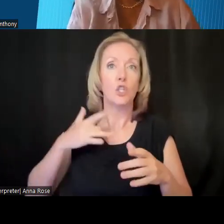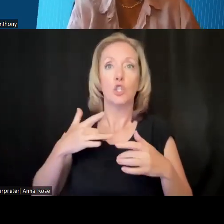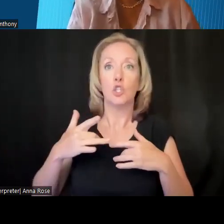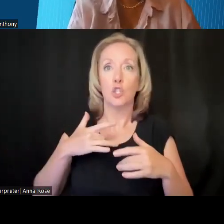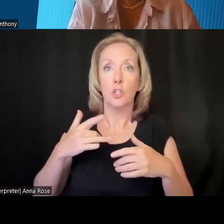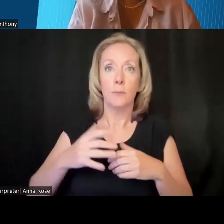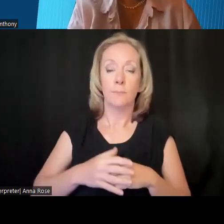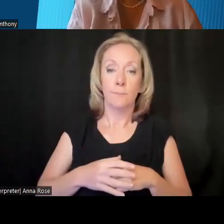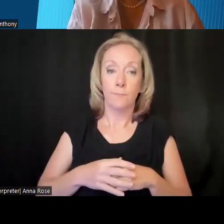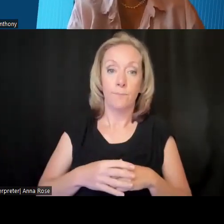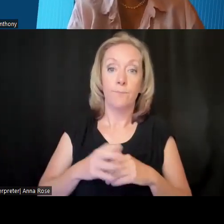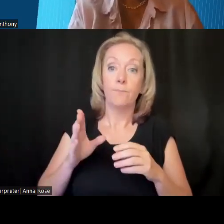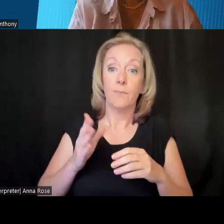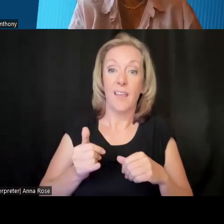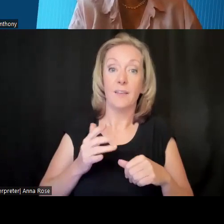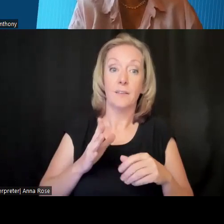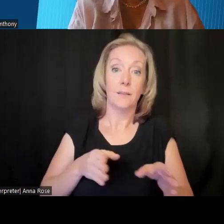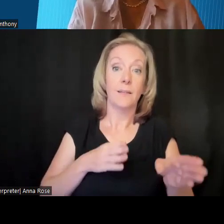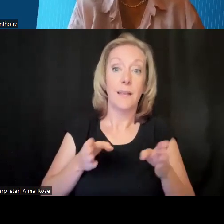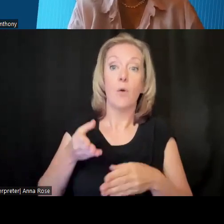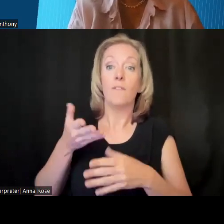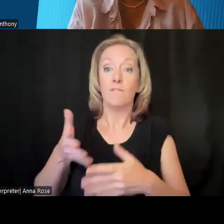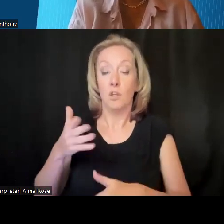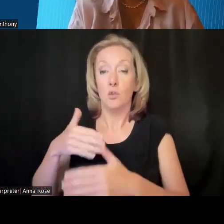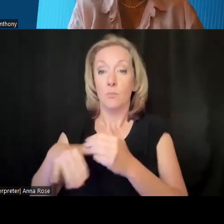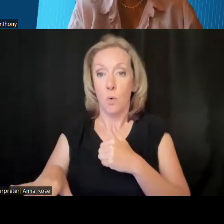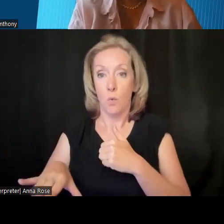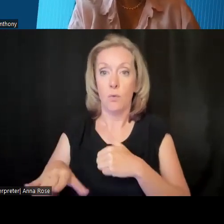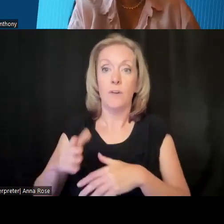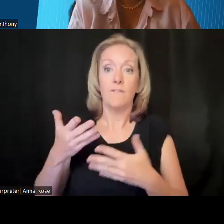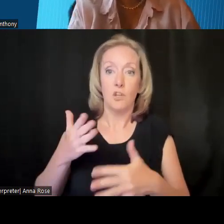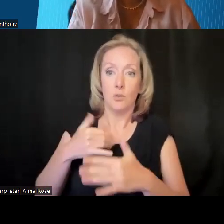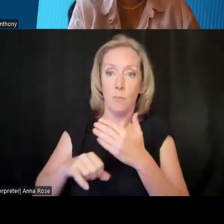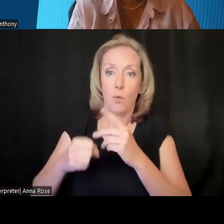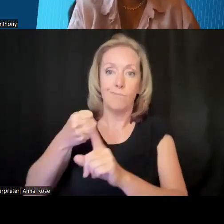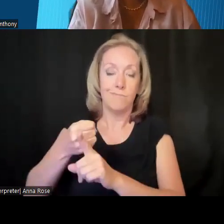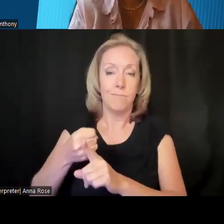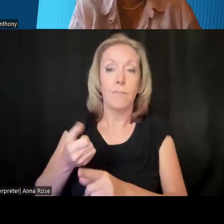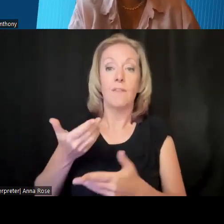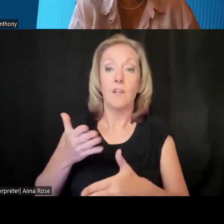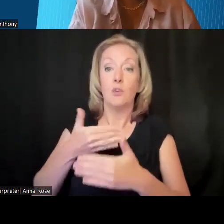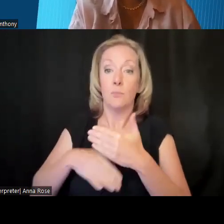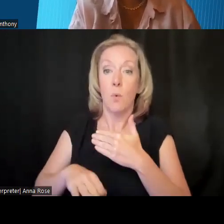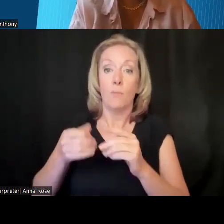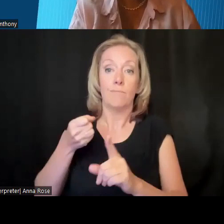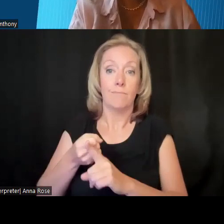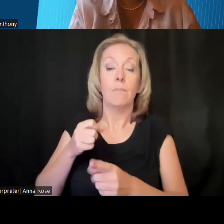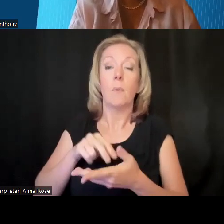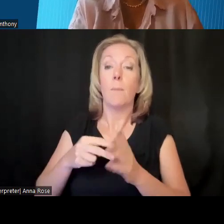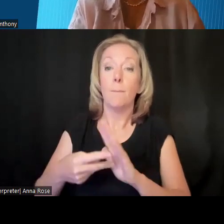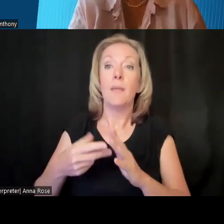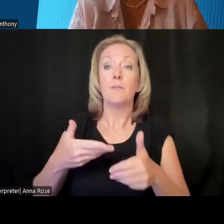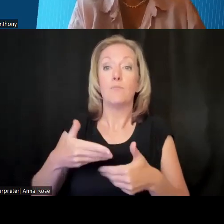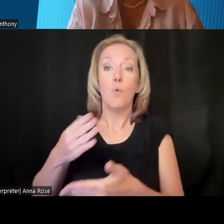So now we're talking about postnatal. And these are things that happen after birth. So typically kids are going